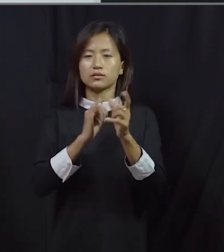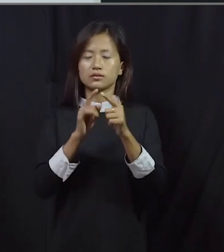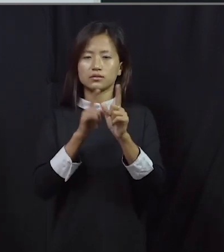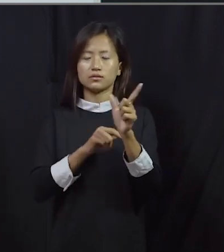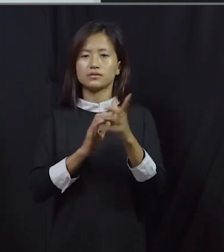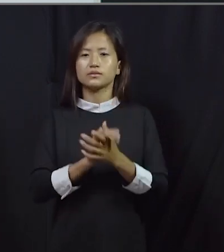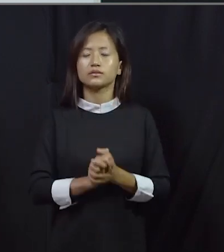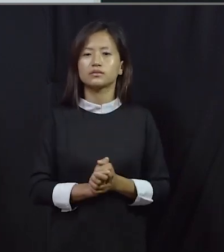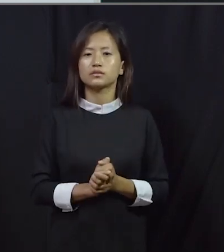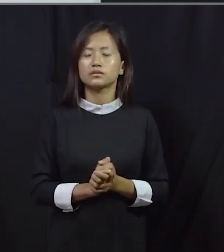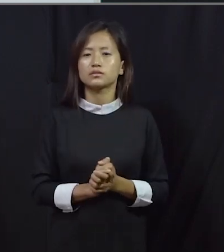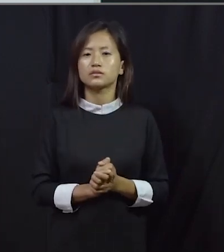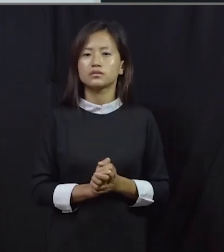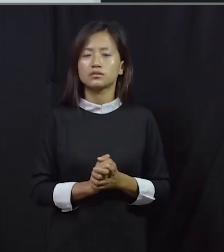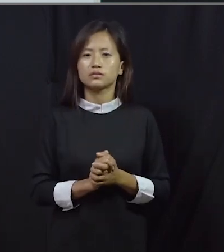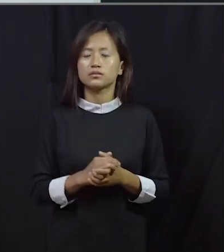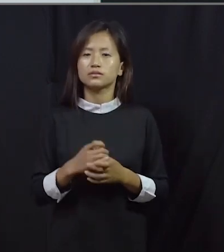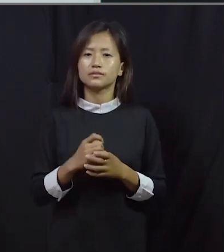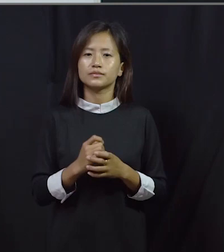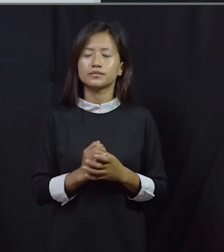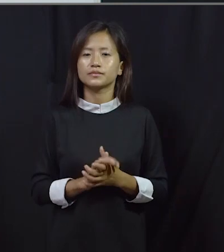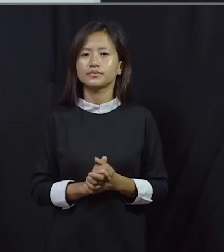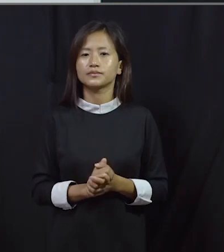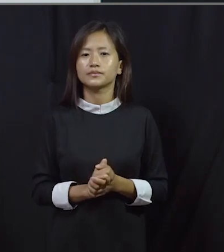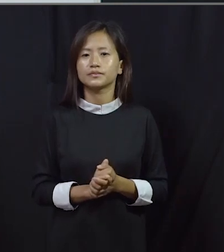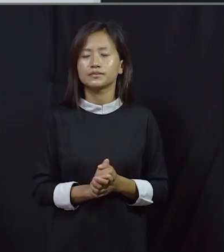luminous intensity. And in the seventh, we have